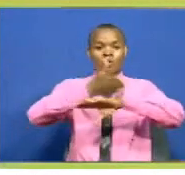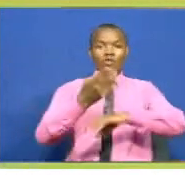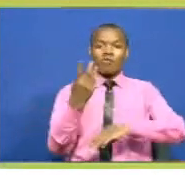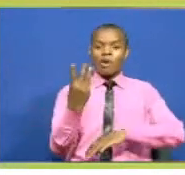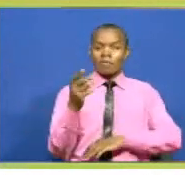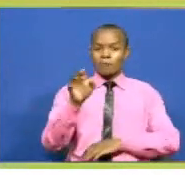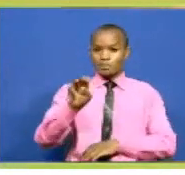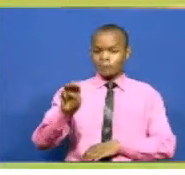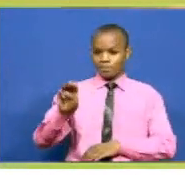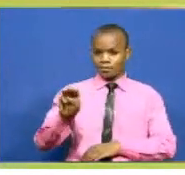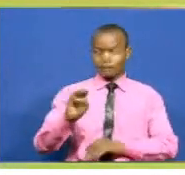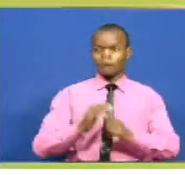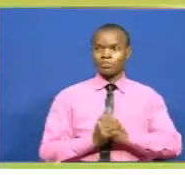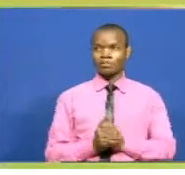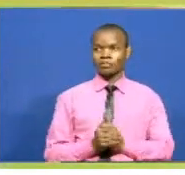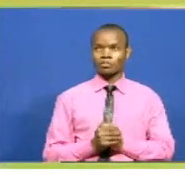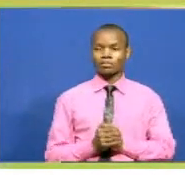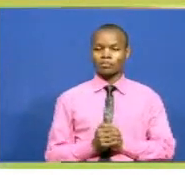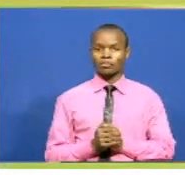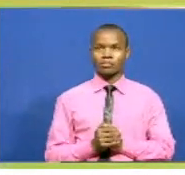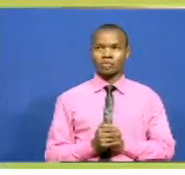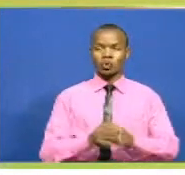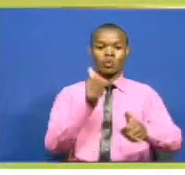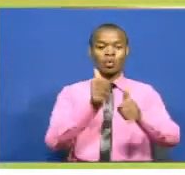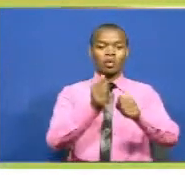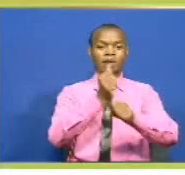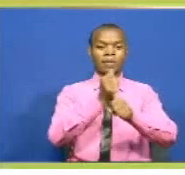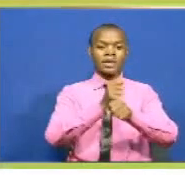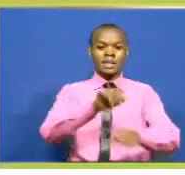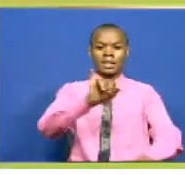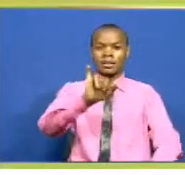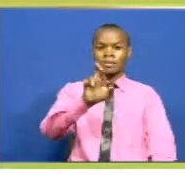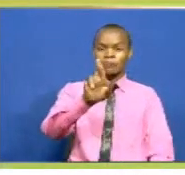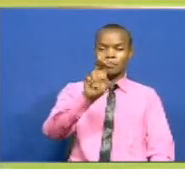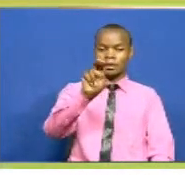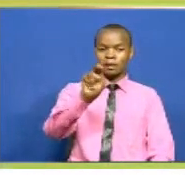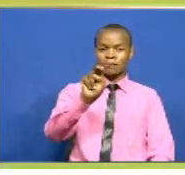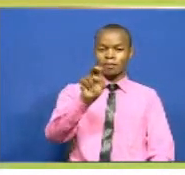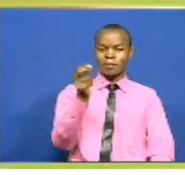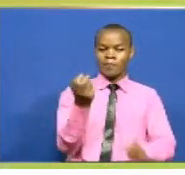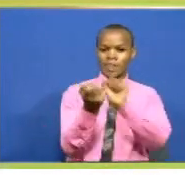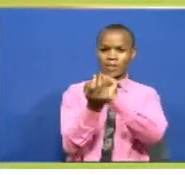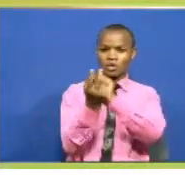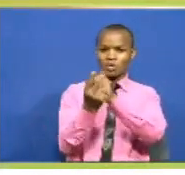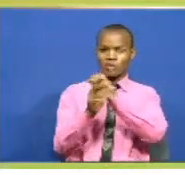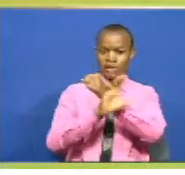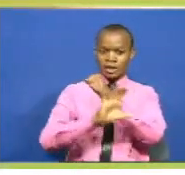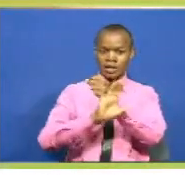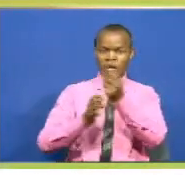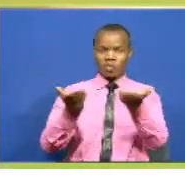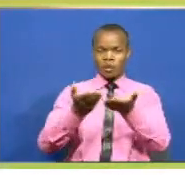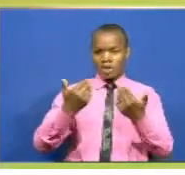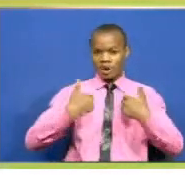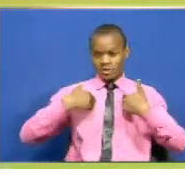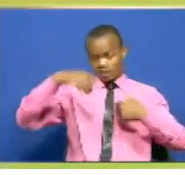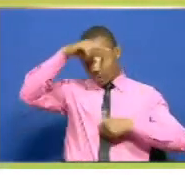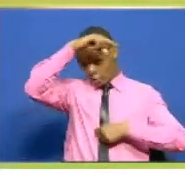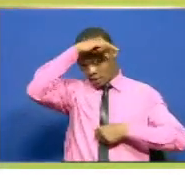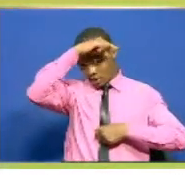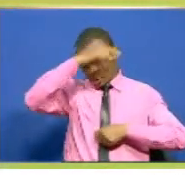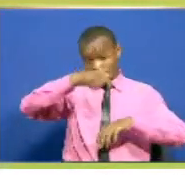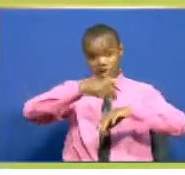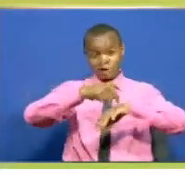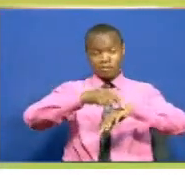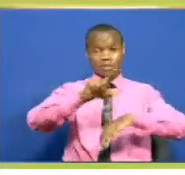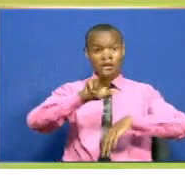million, which puts Iran among the top 5 countries in terms of number of graduate engineers.